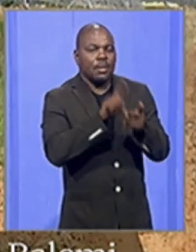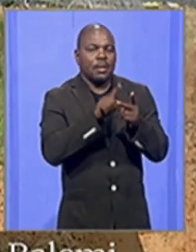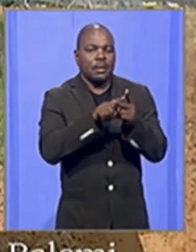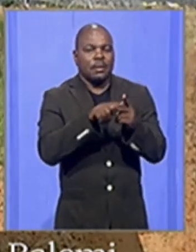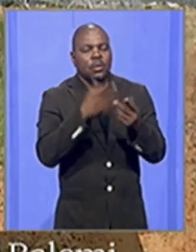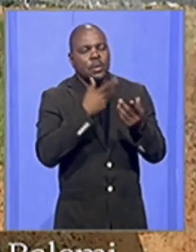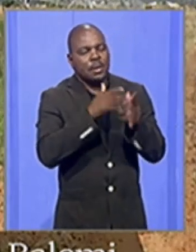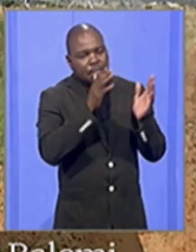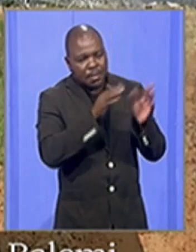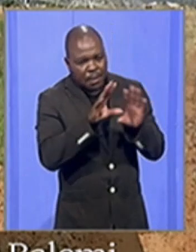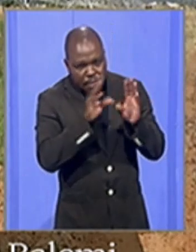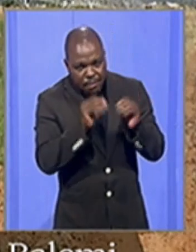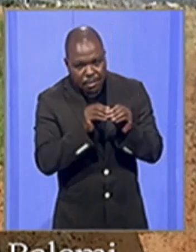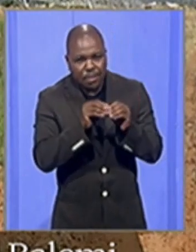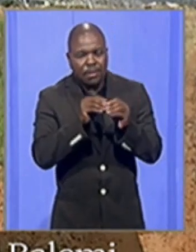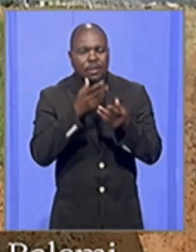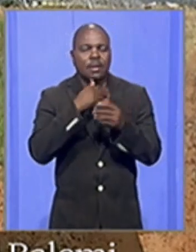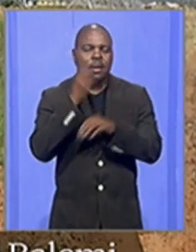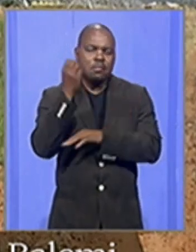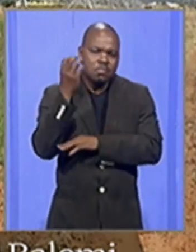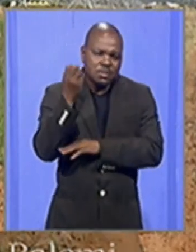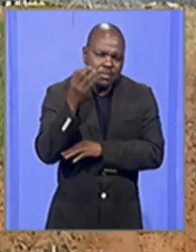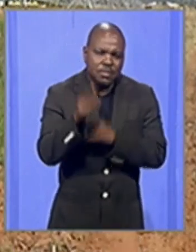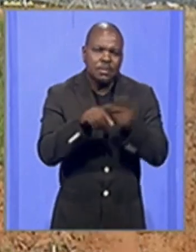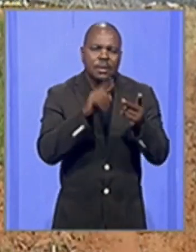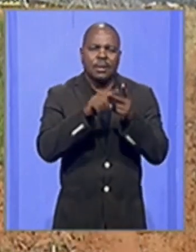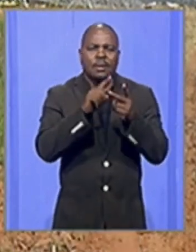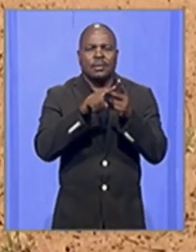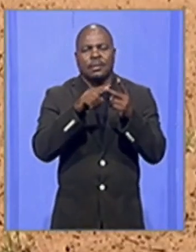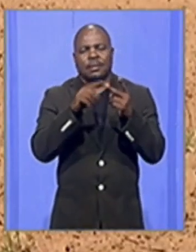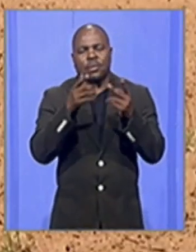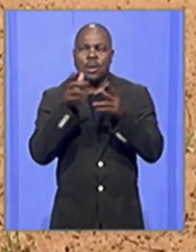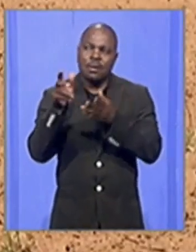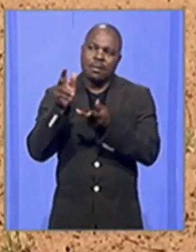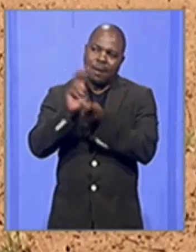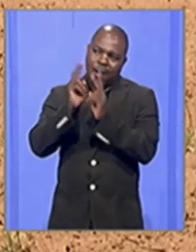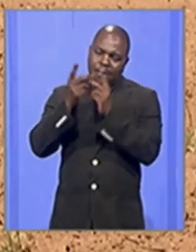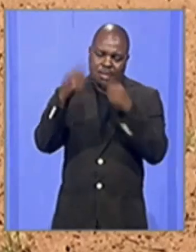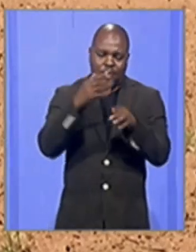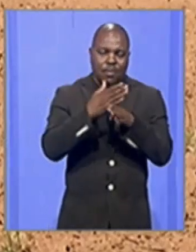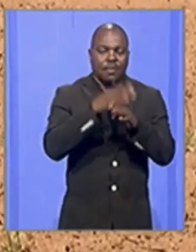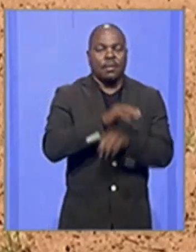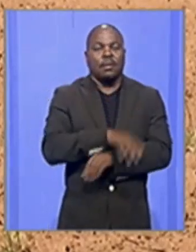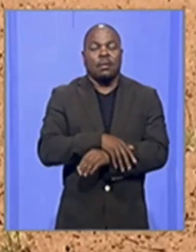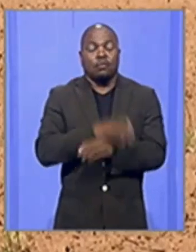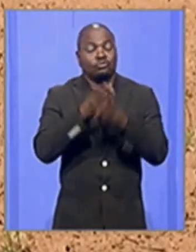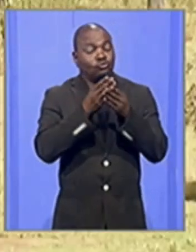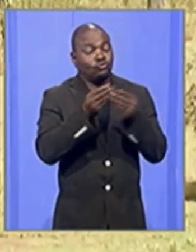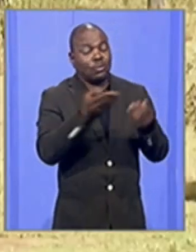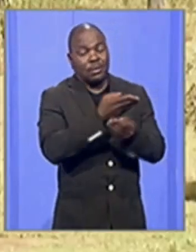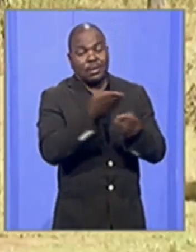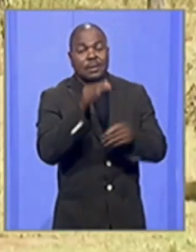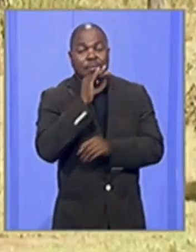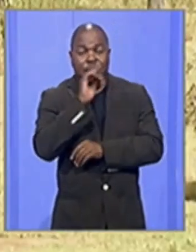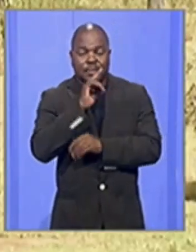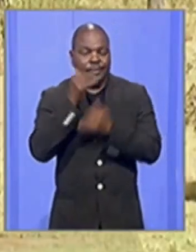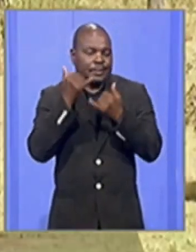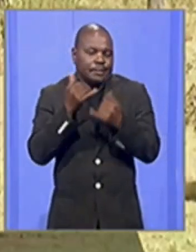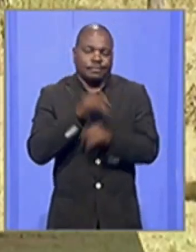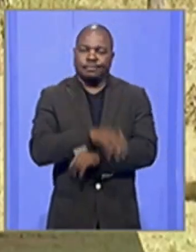sebedisitse di-trackere di hira for re sebetse komello ena re fitlhetse mo e leng goreng ha ra